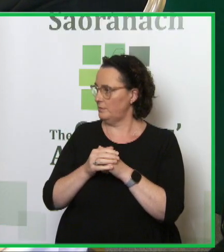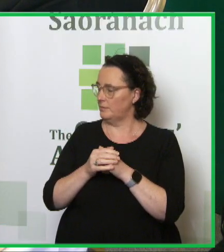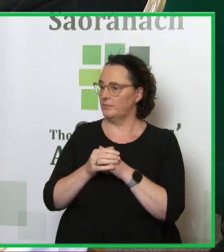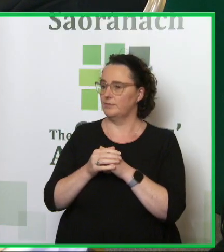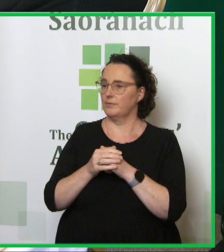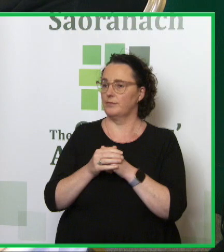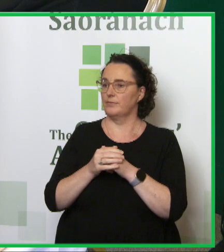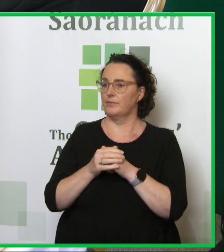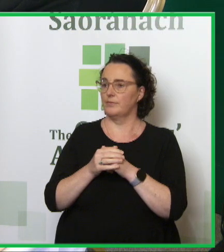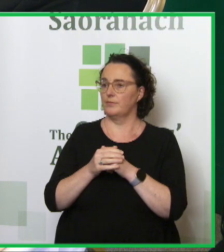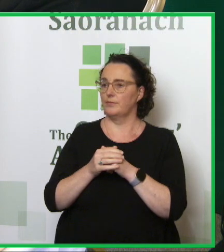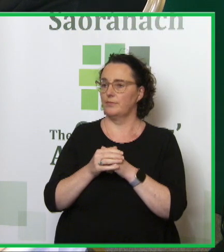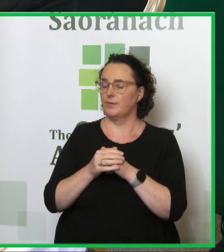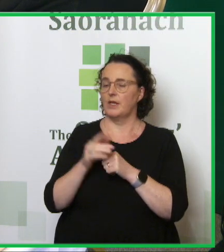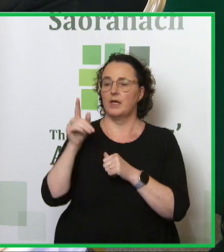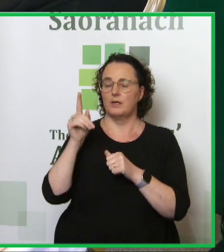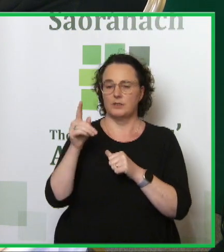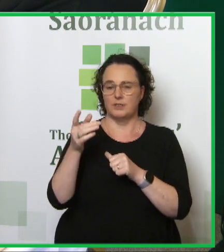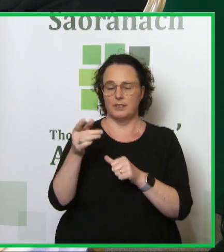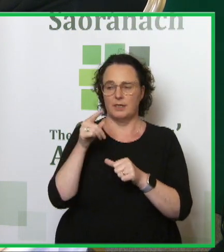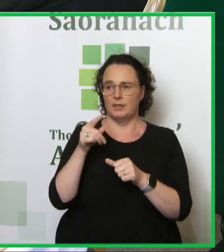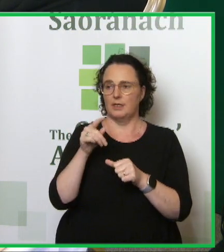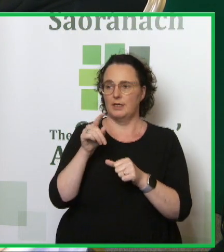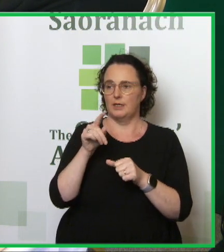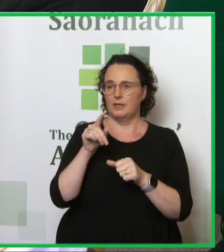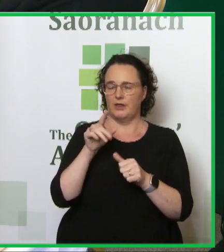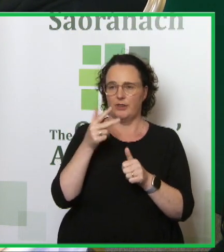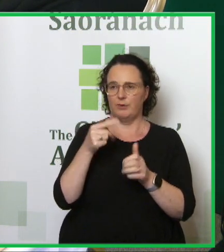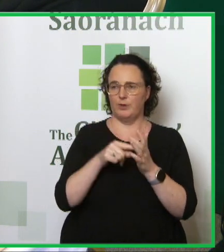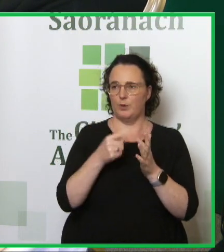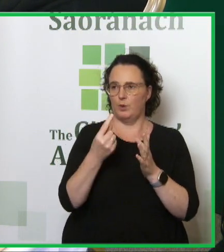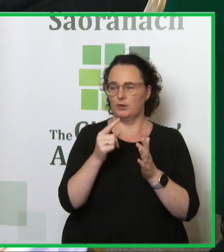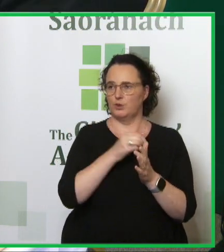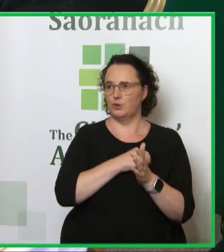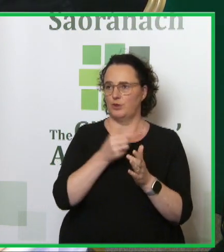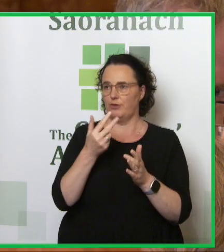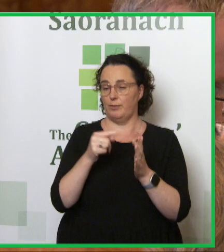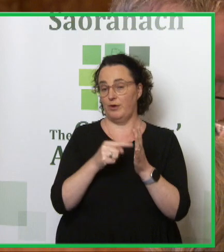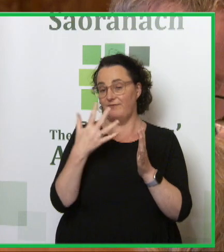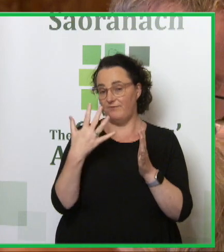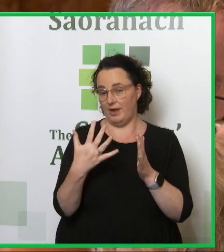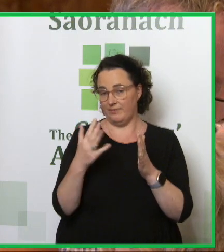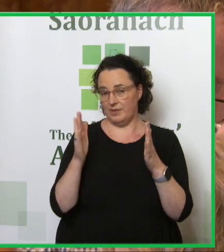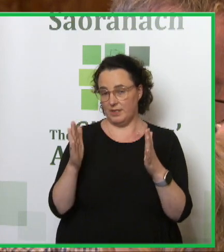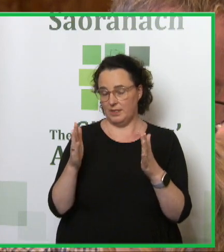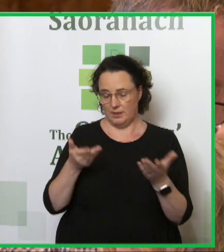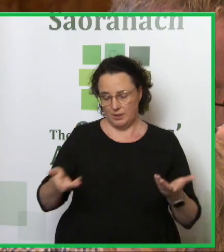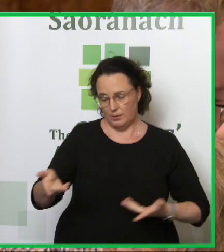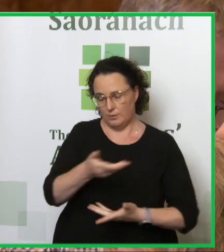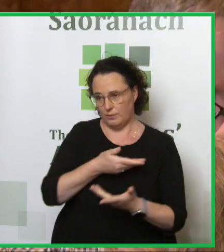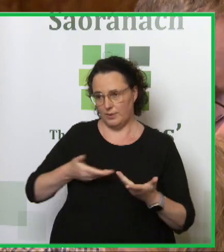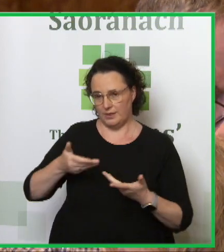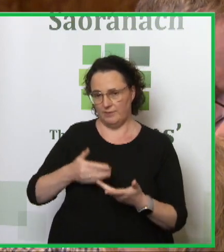ahead. On ballot paper 3 from 3.1 to 3.5, we at the table here think